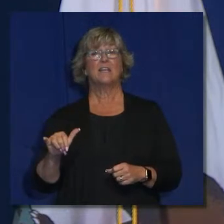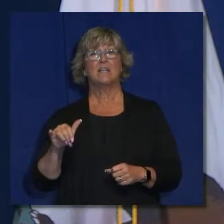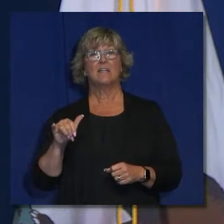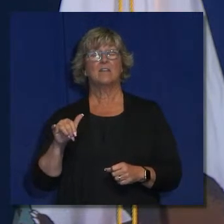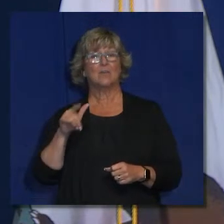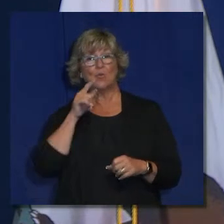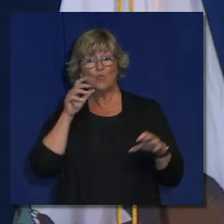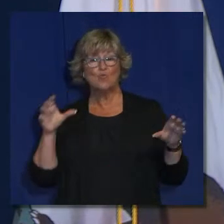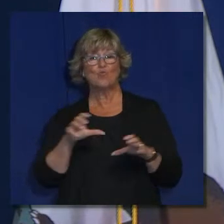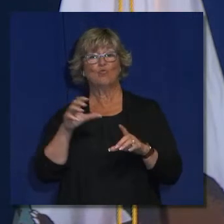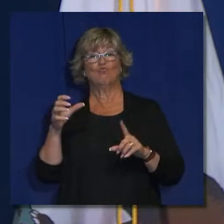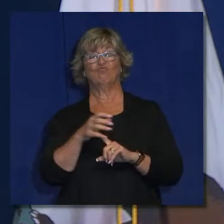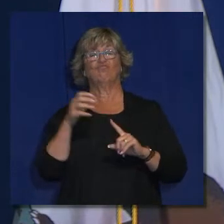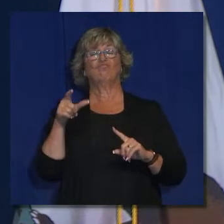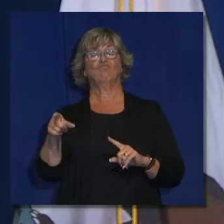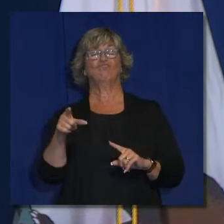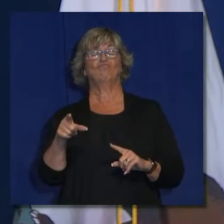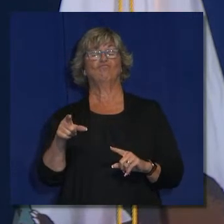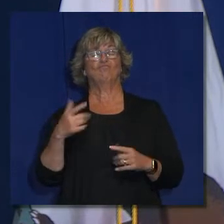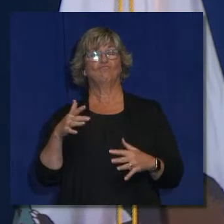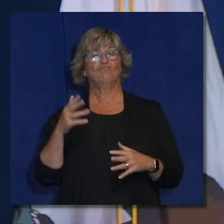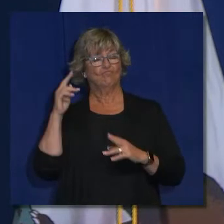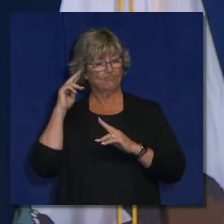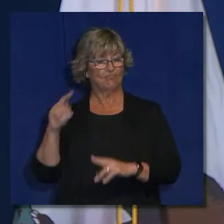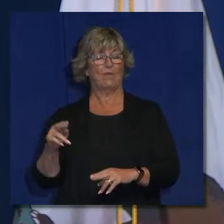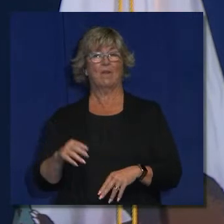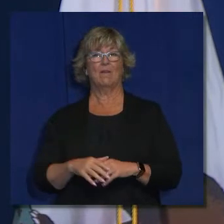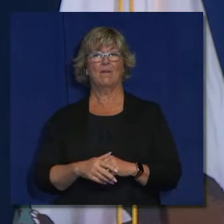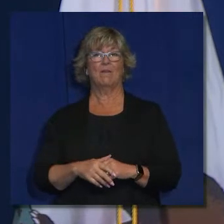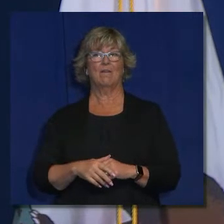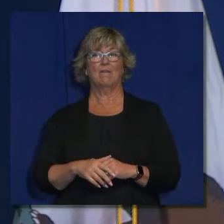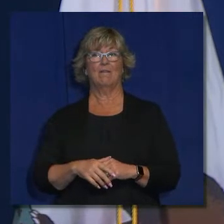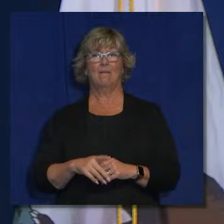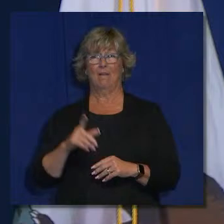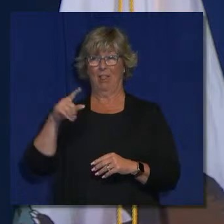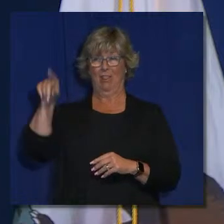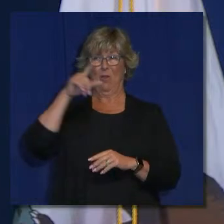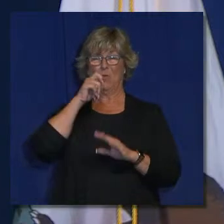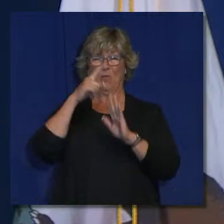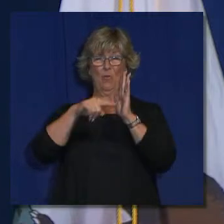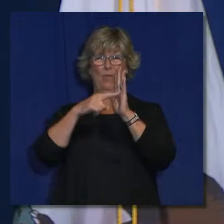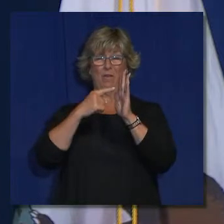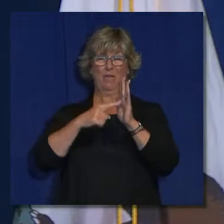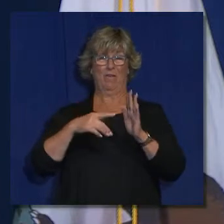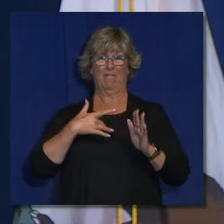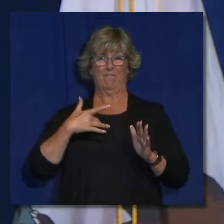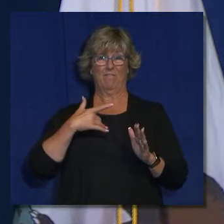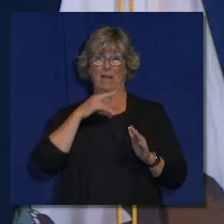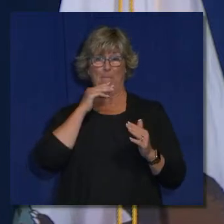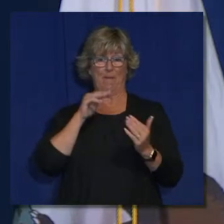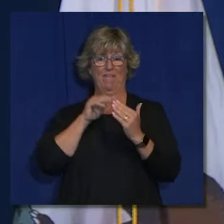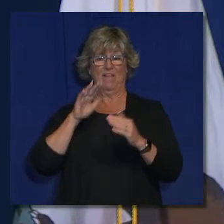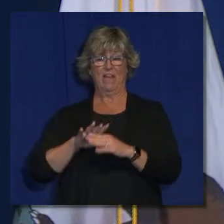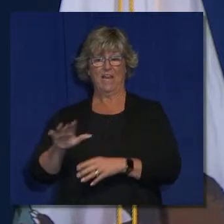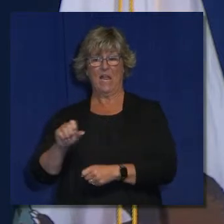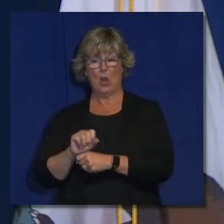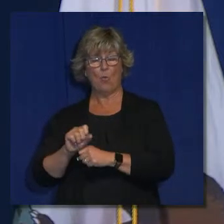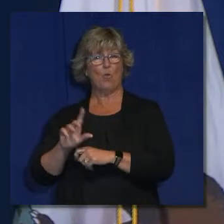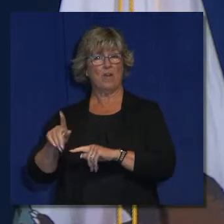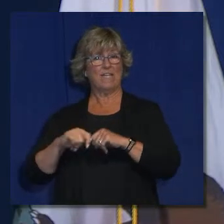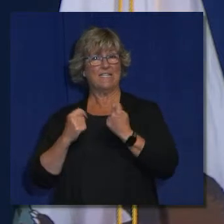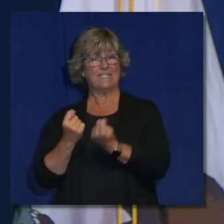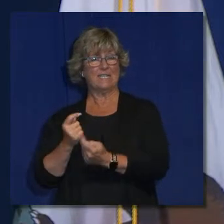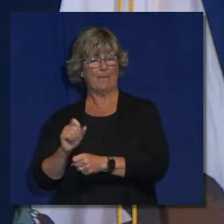doing just that. And I would reject the critics that are not, I think, being fair to his work and his team's